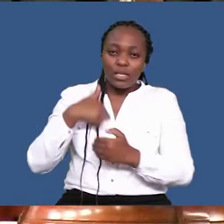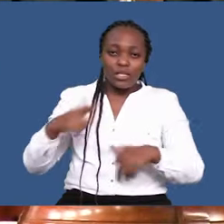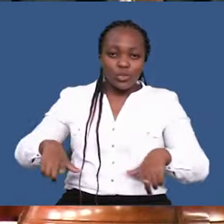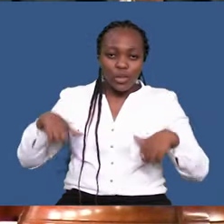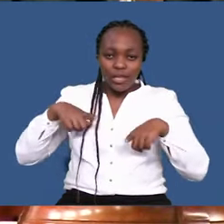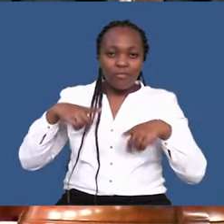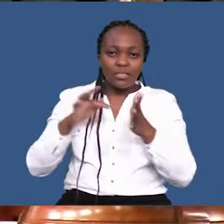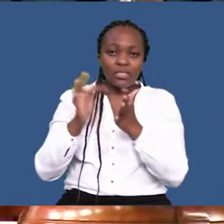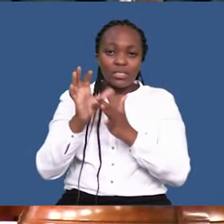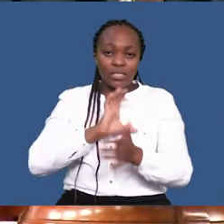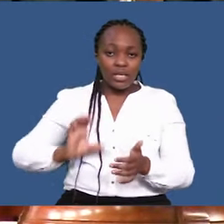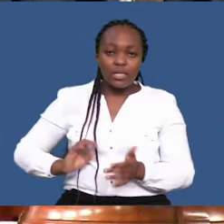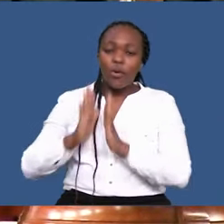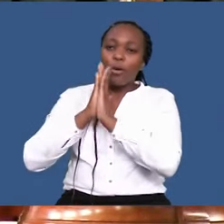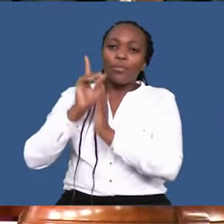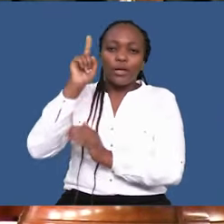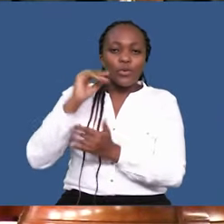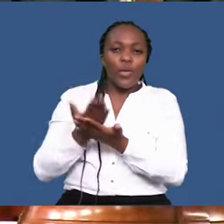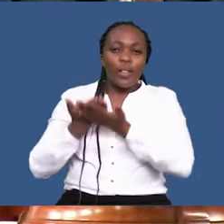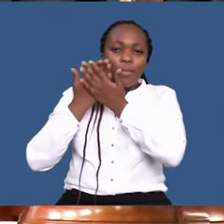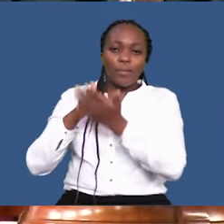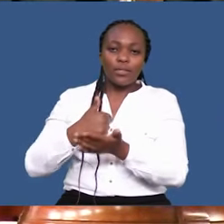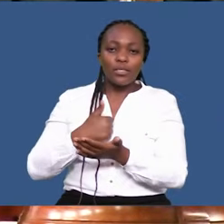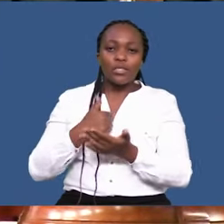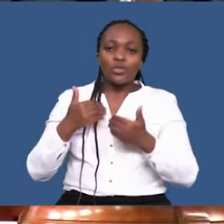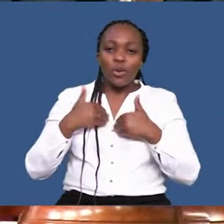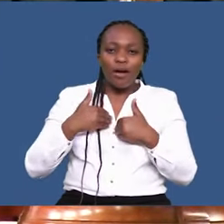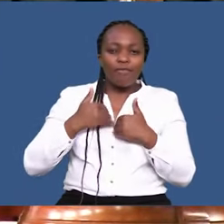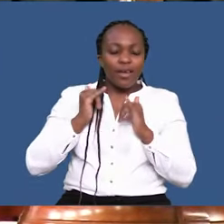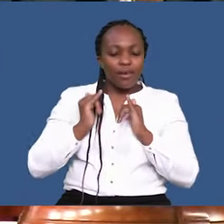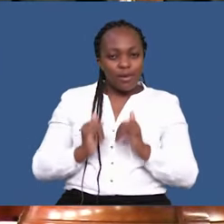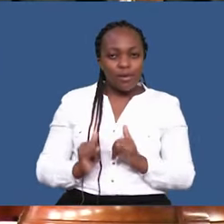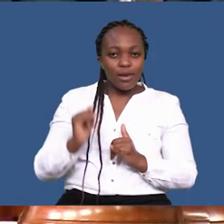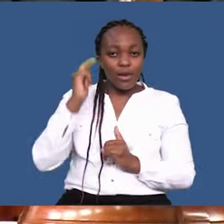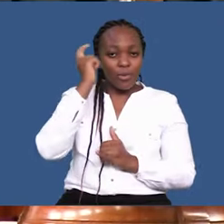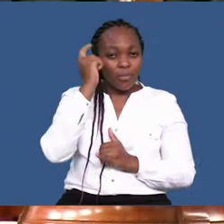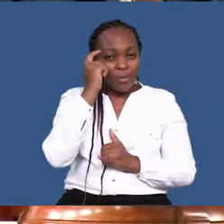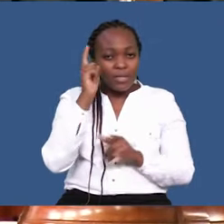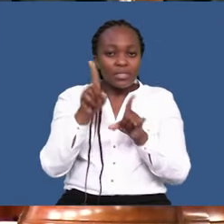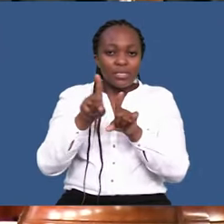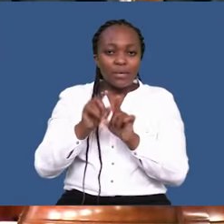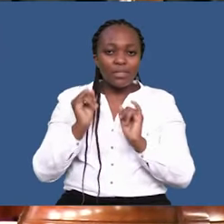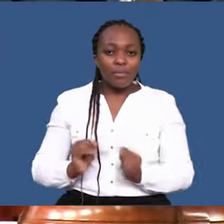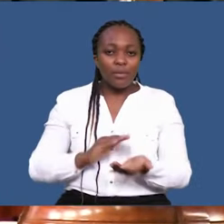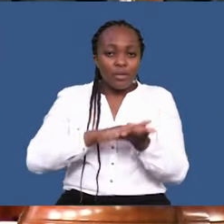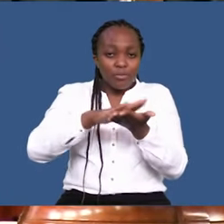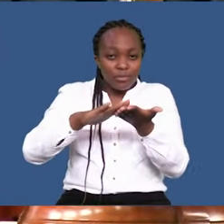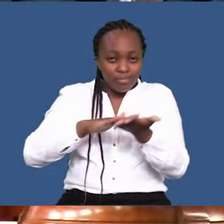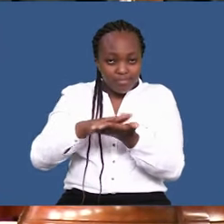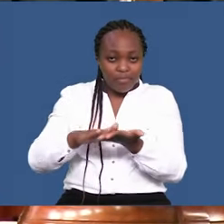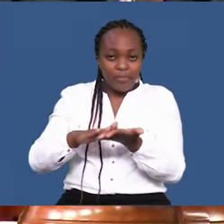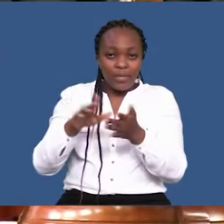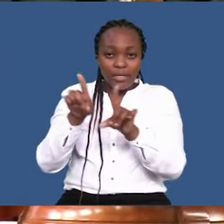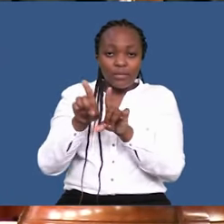pray that you help us to have a new mindset, to set a new standard, and